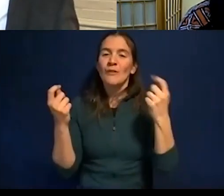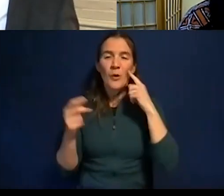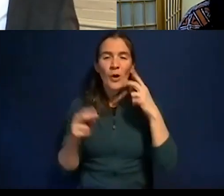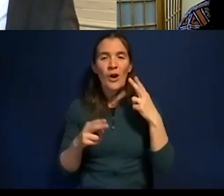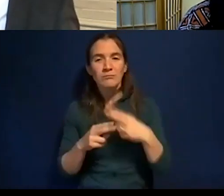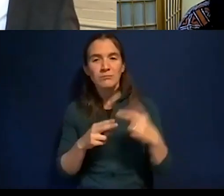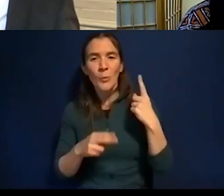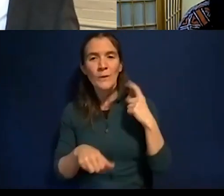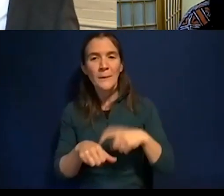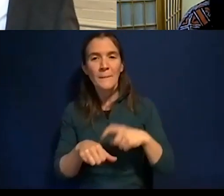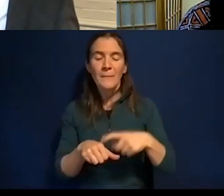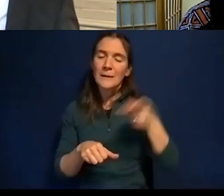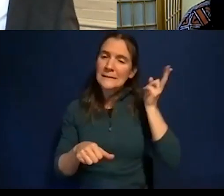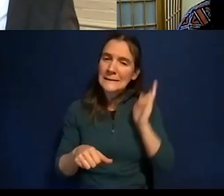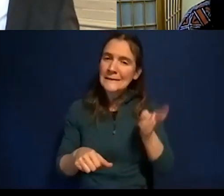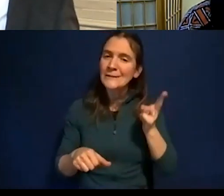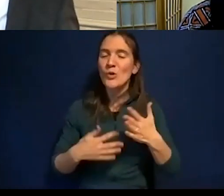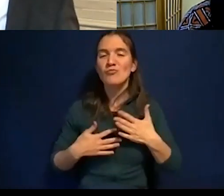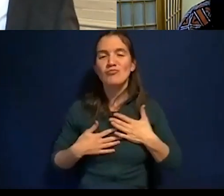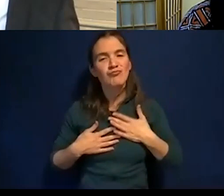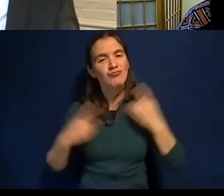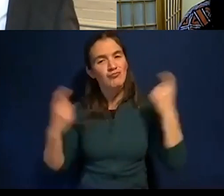with its historic precedent.